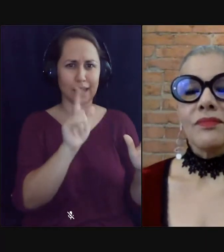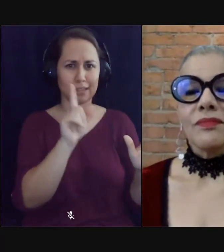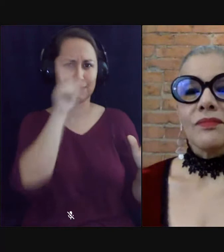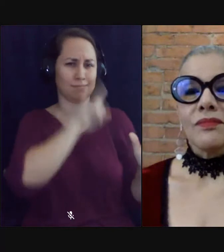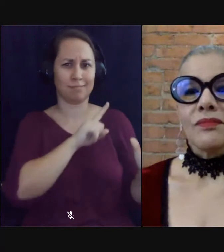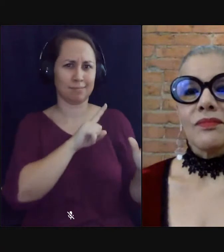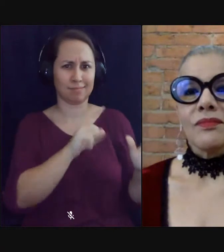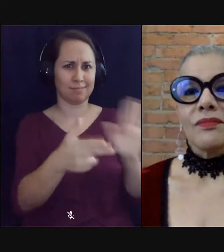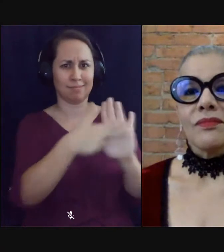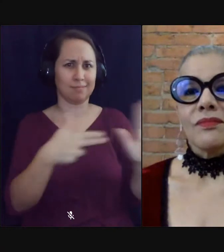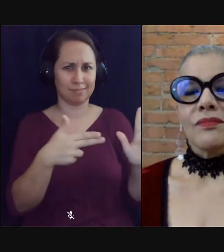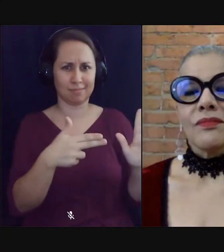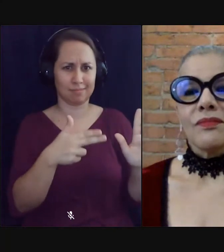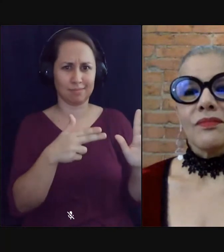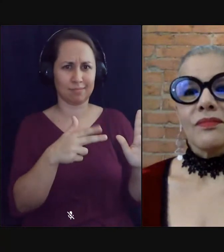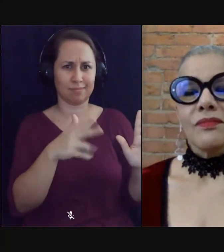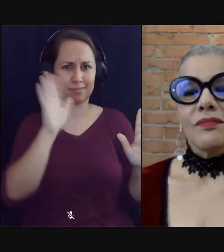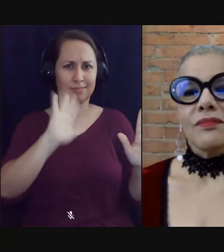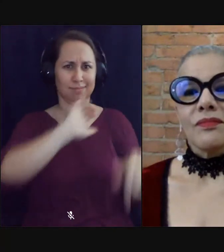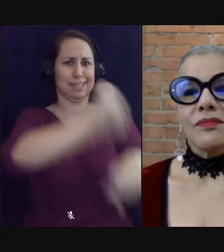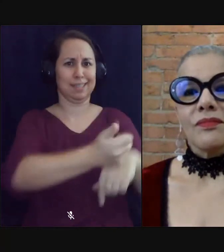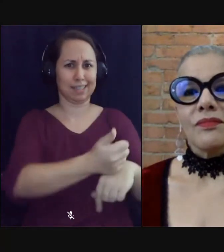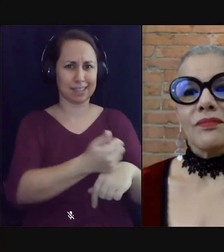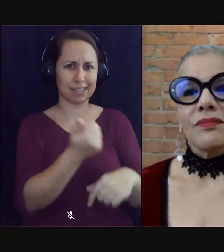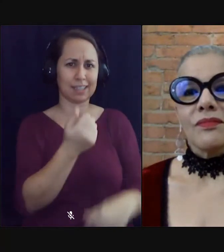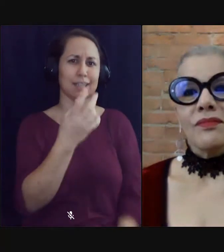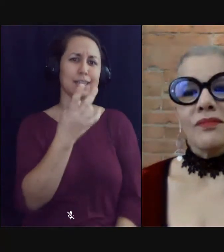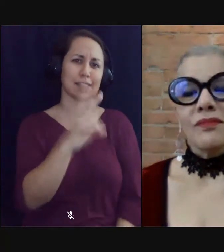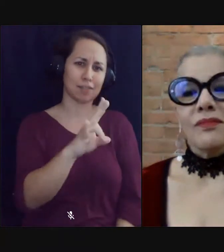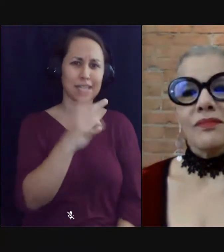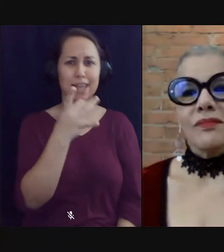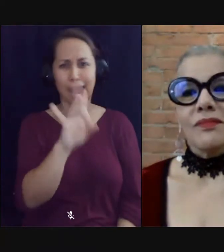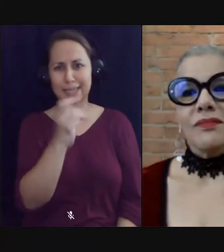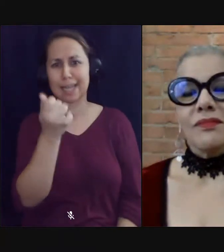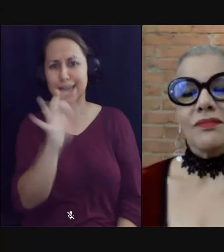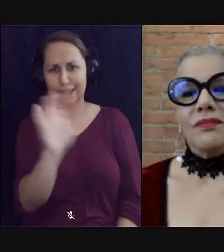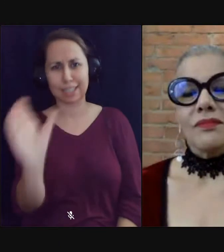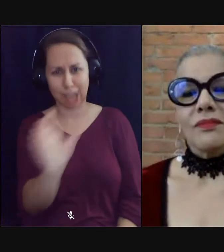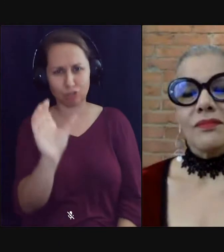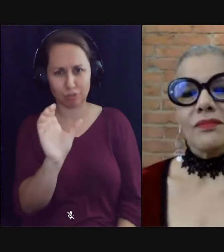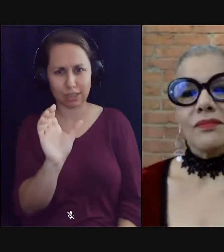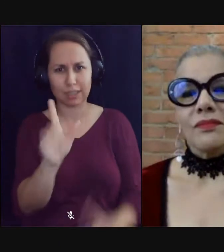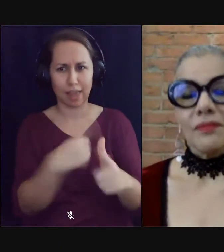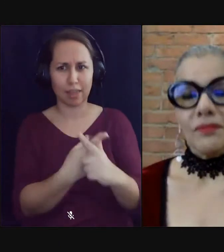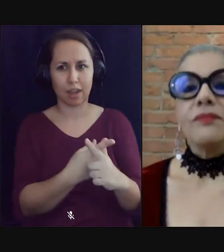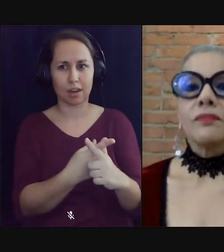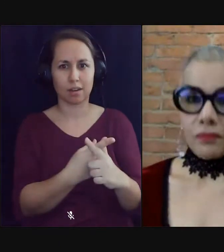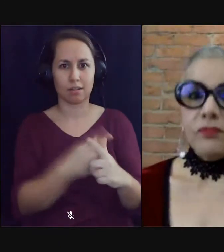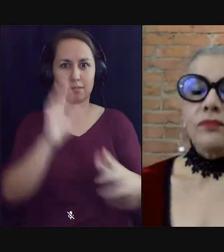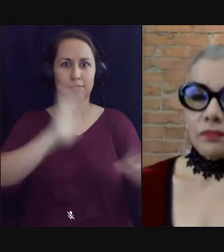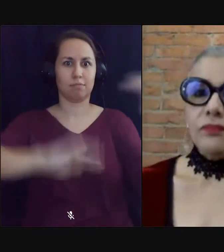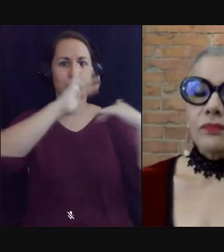takes constructs that were invented in the 17th and 18th and 19th centuries, and puts them back into the medieval